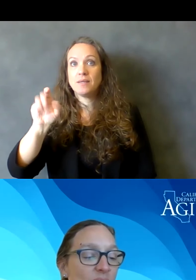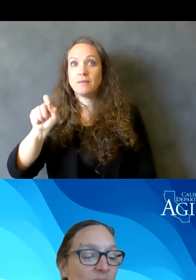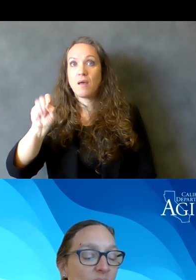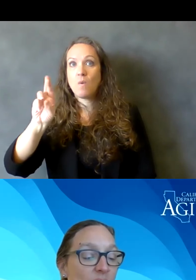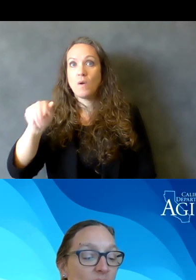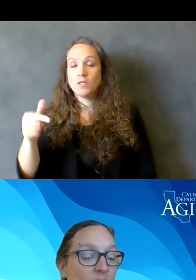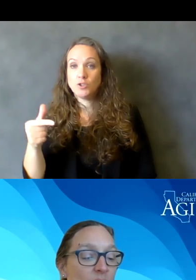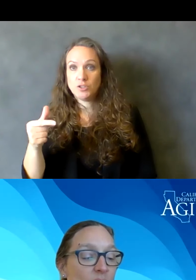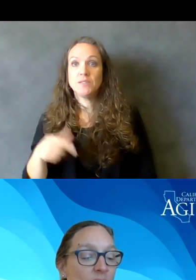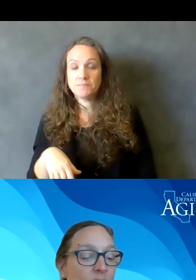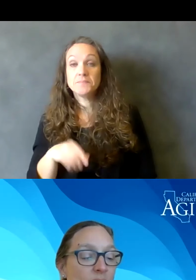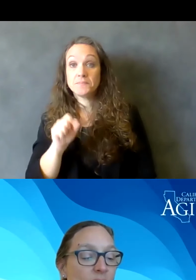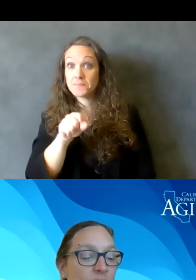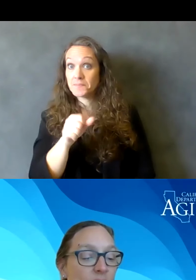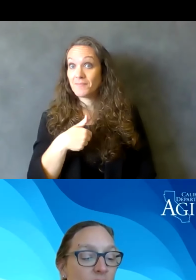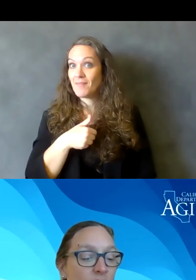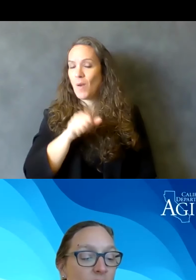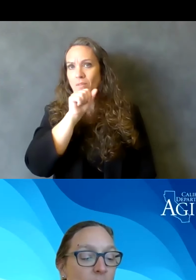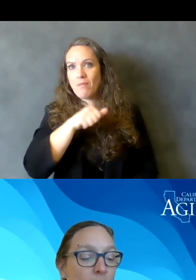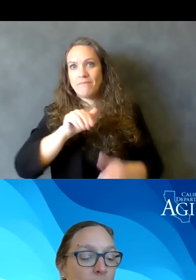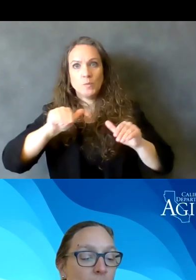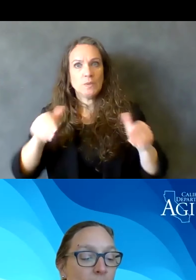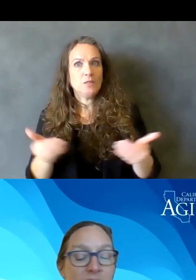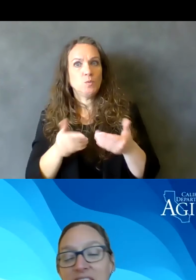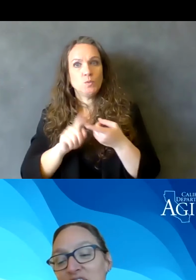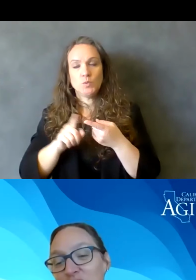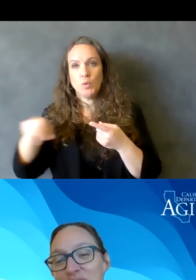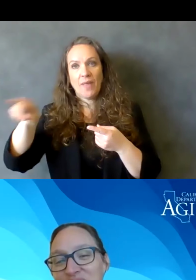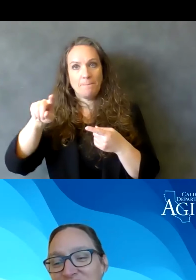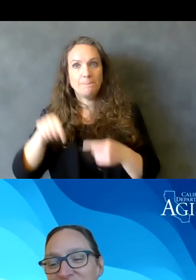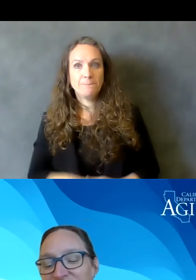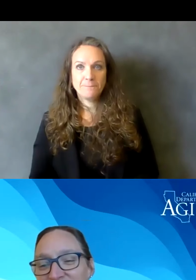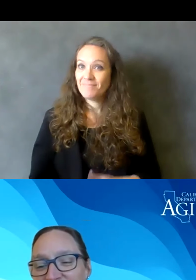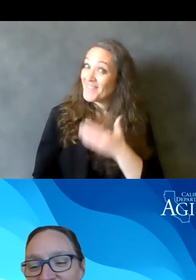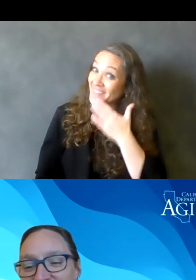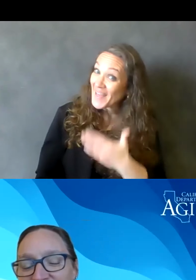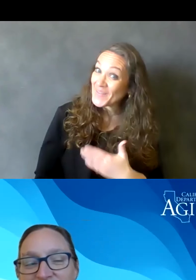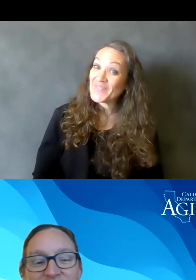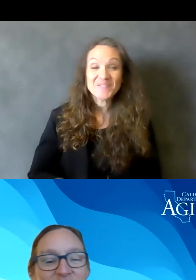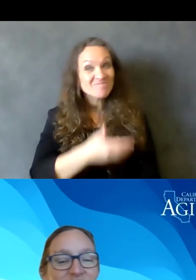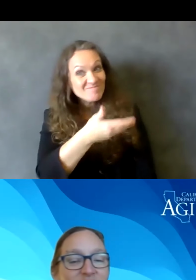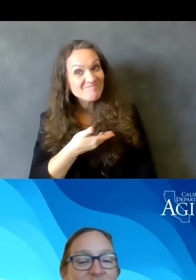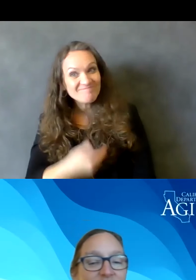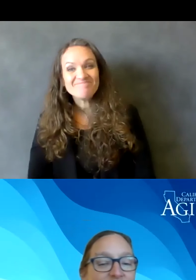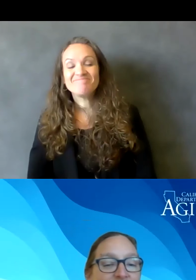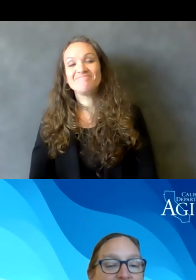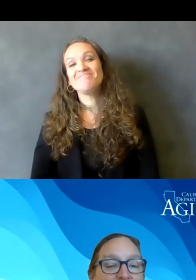And yes, I would love to introduce you to them. Thank you. You're welcome. Thank you.